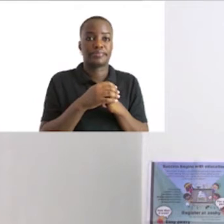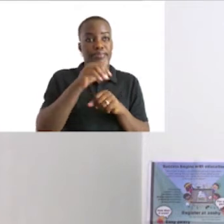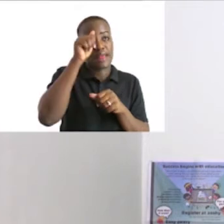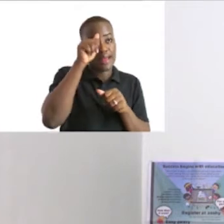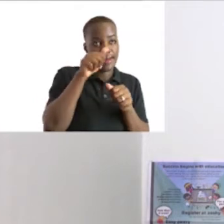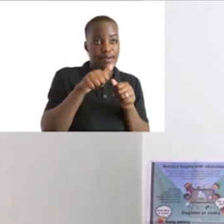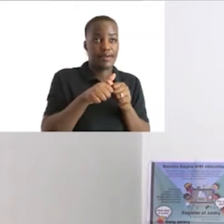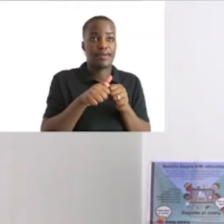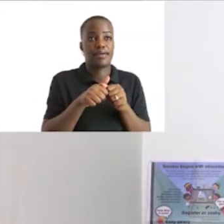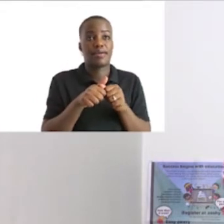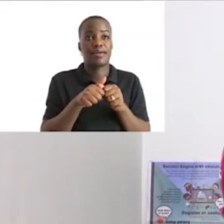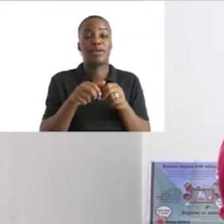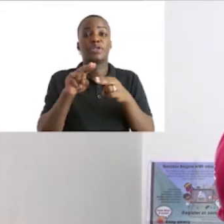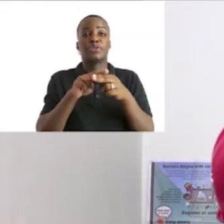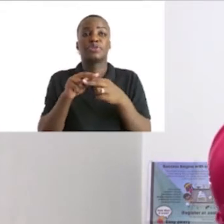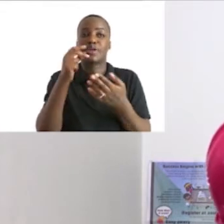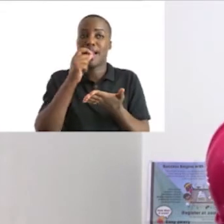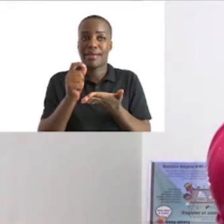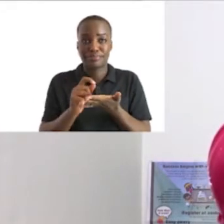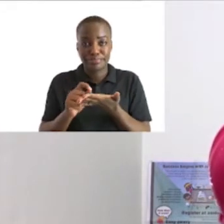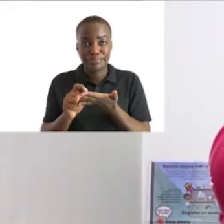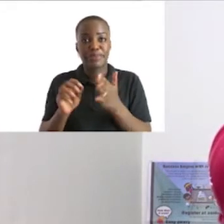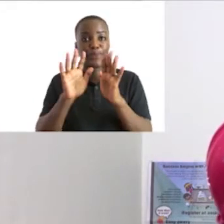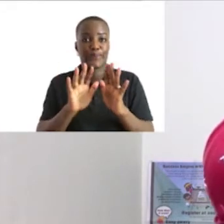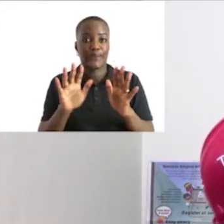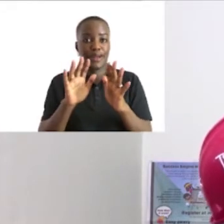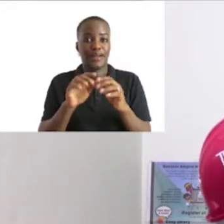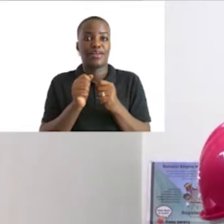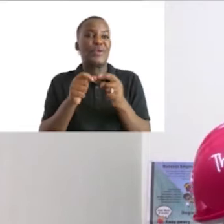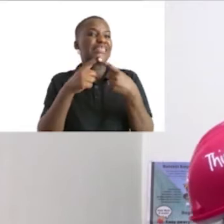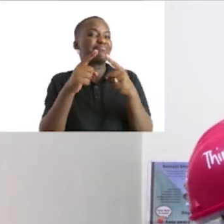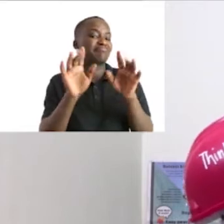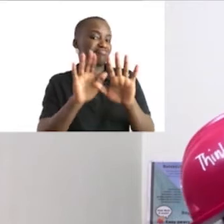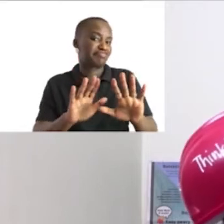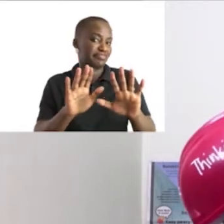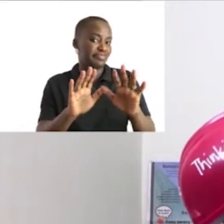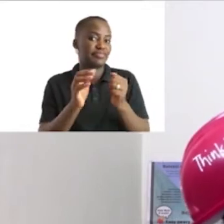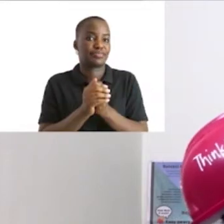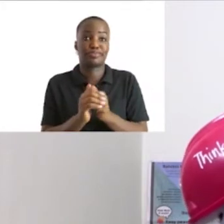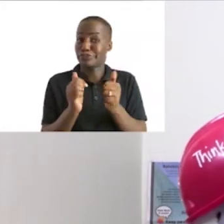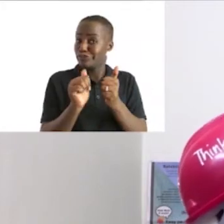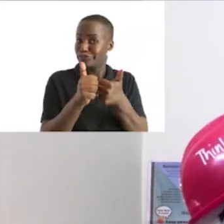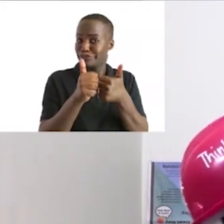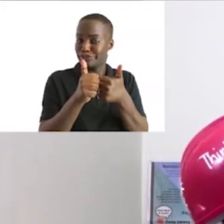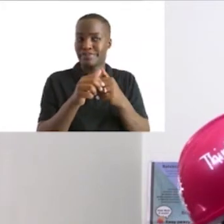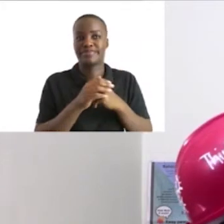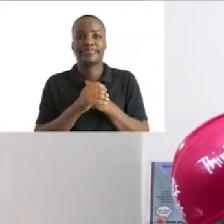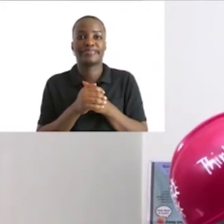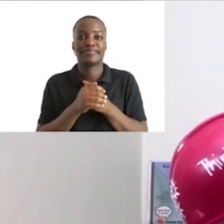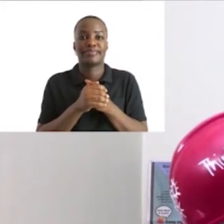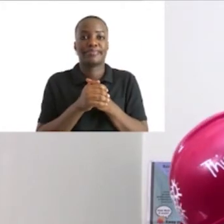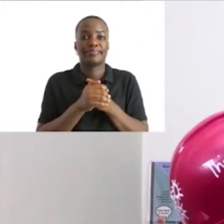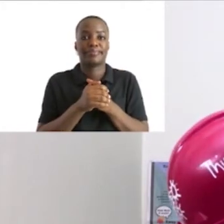Remember, you can use your pencil or your color or different colors. Well done, my friend. Let's move